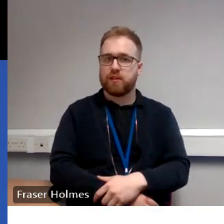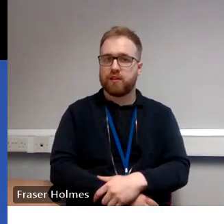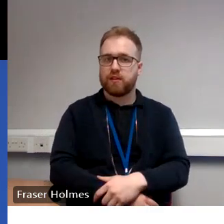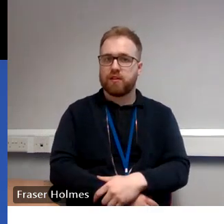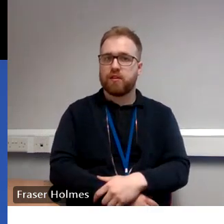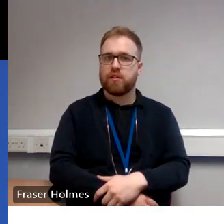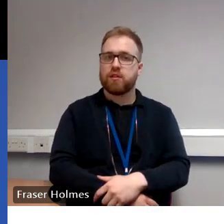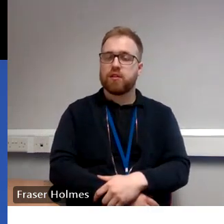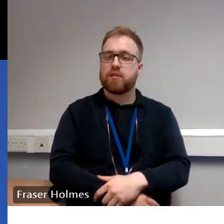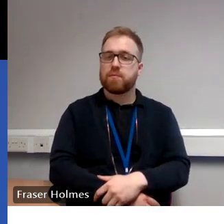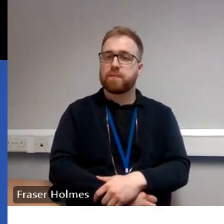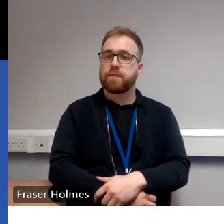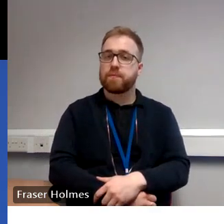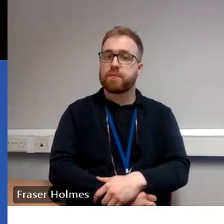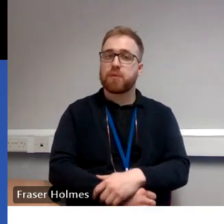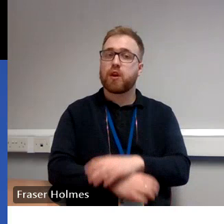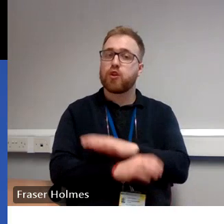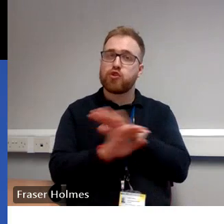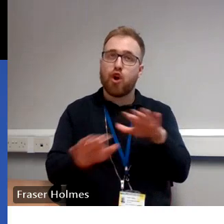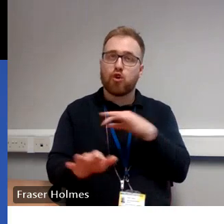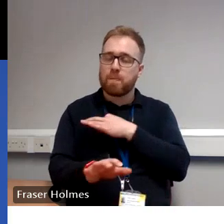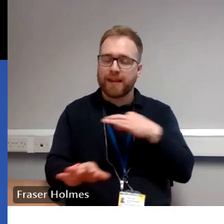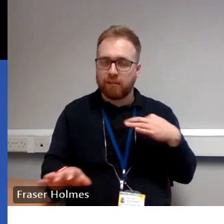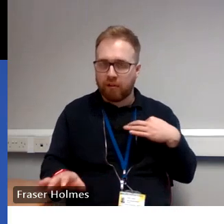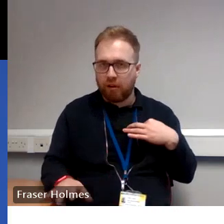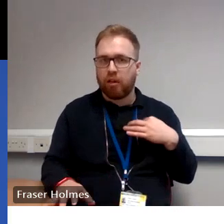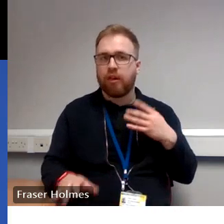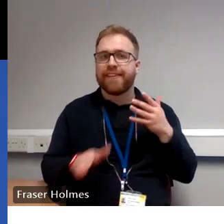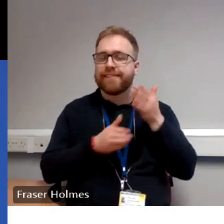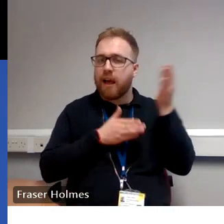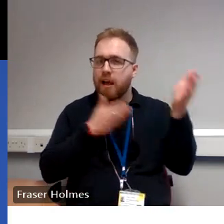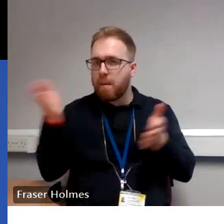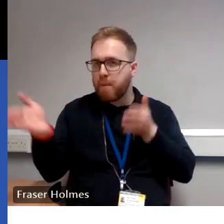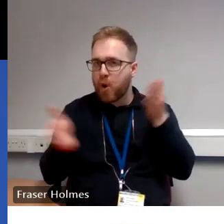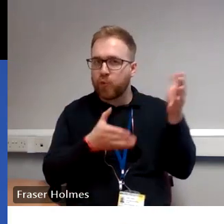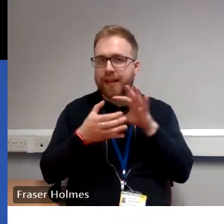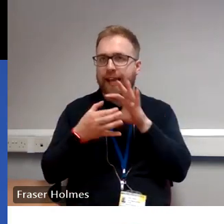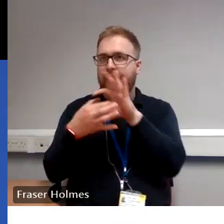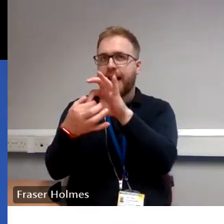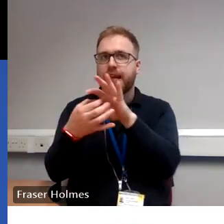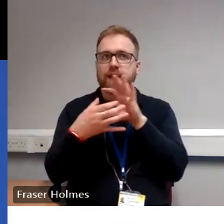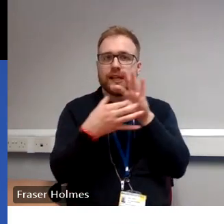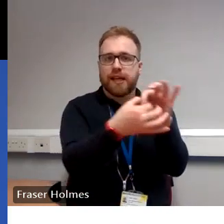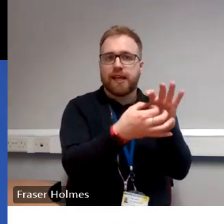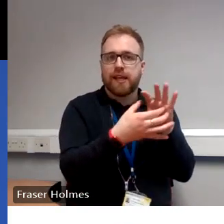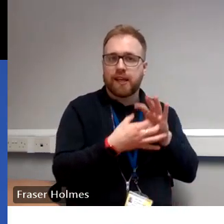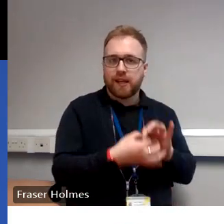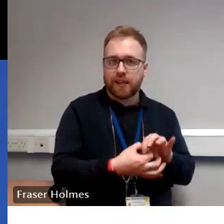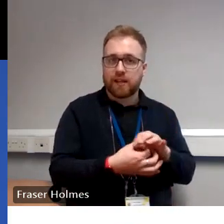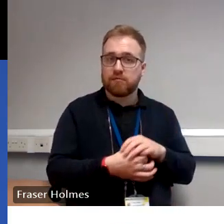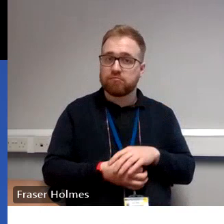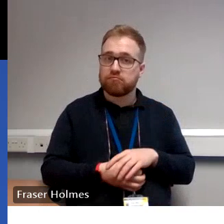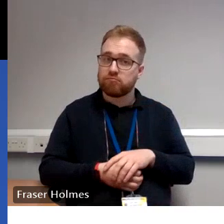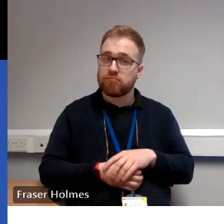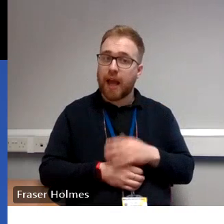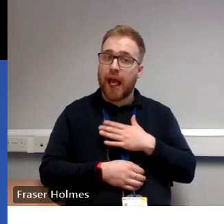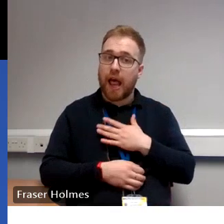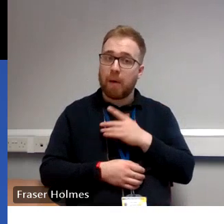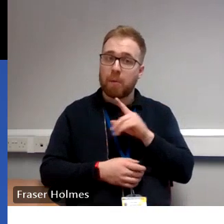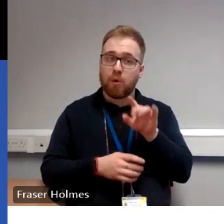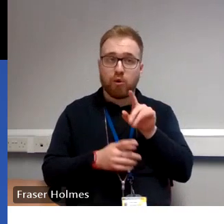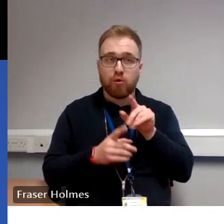Okay, so we've got that non-medical side, the signposting, the linking. Oh, yeah, I like the people who are